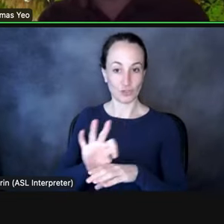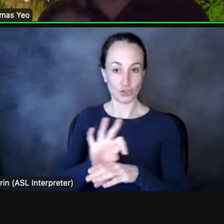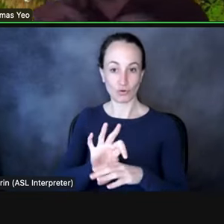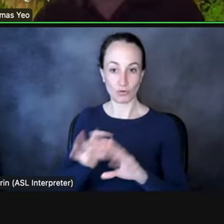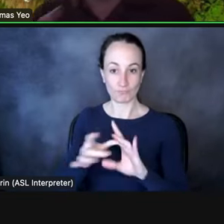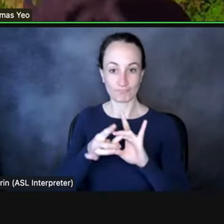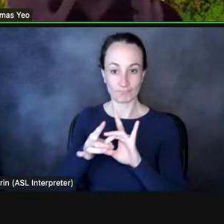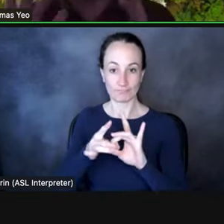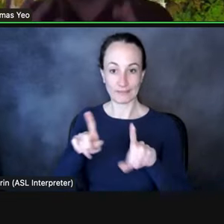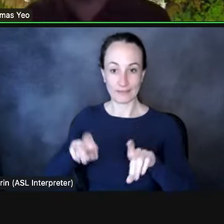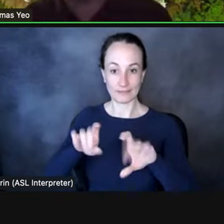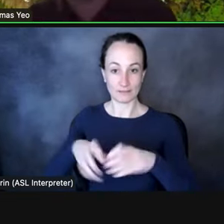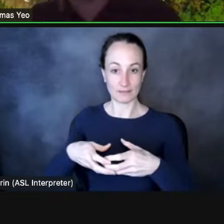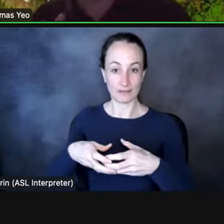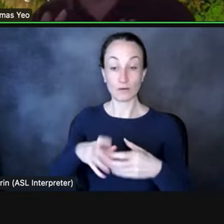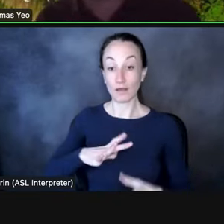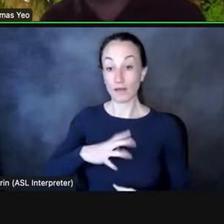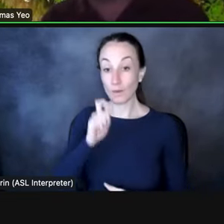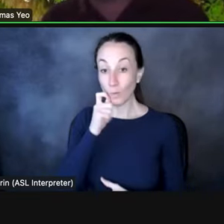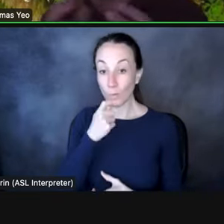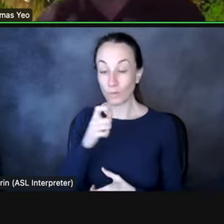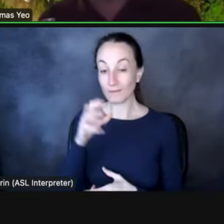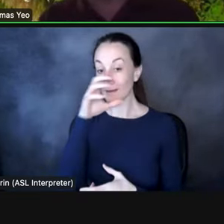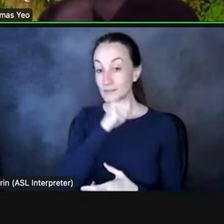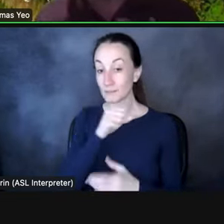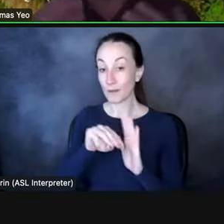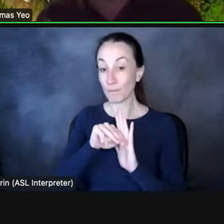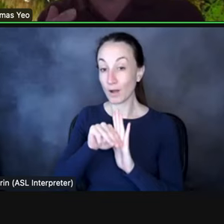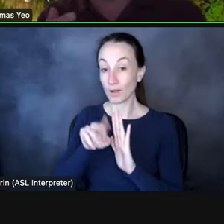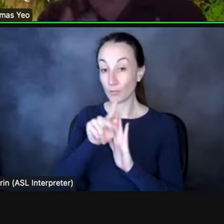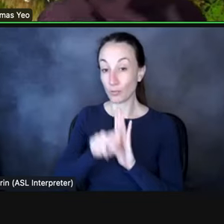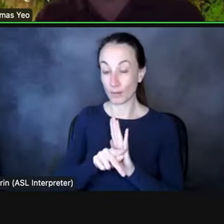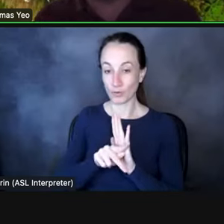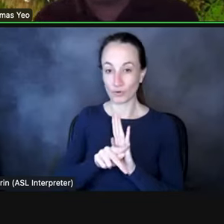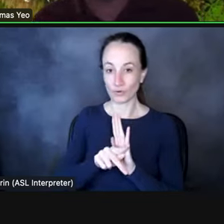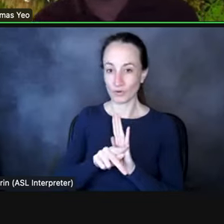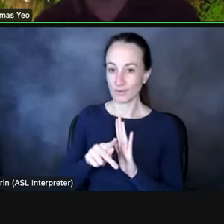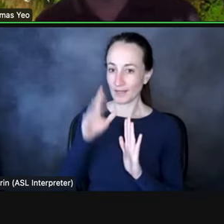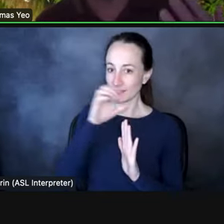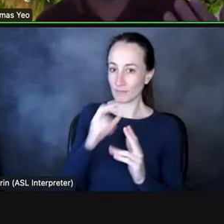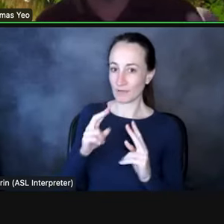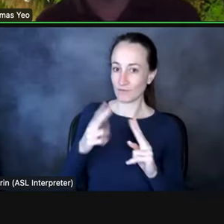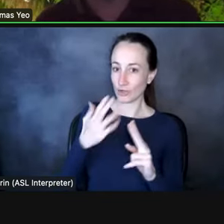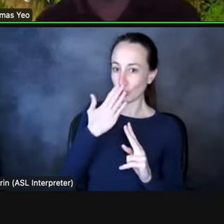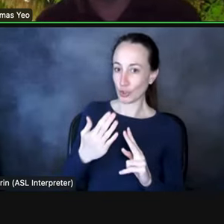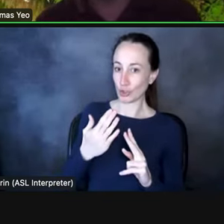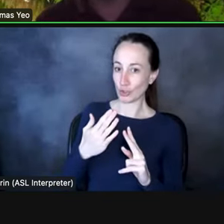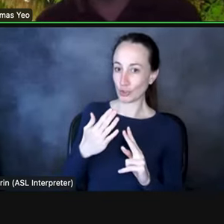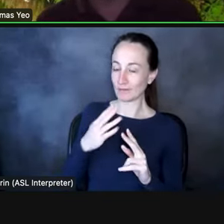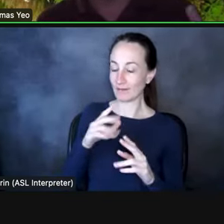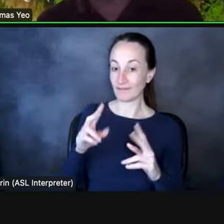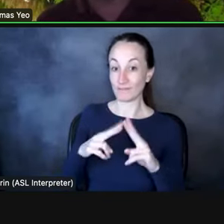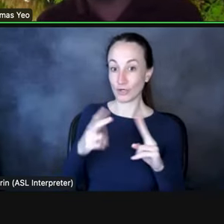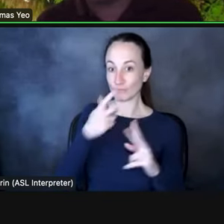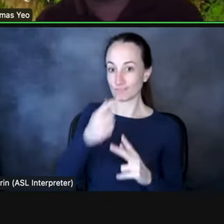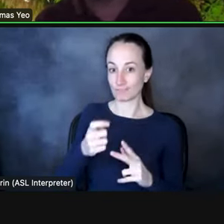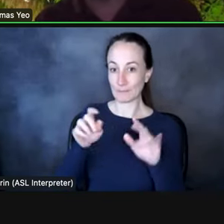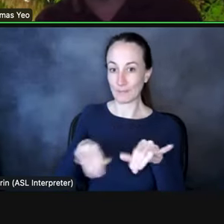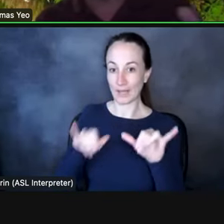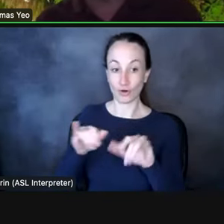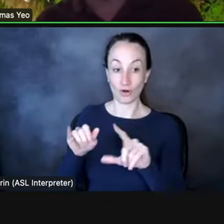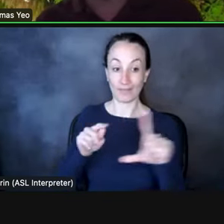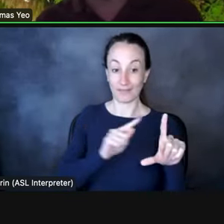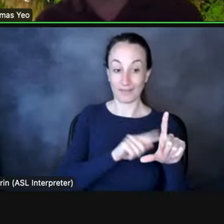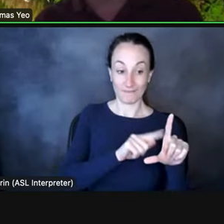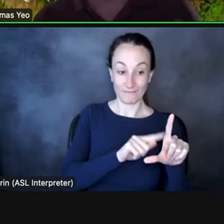is quite cool is that the estimated model parameters exhibit a very intriguing spatial pattern. So on the left is the external input current